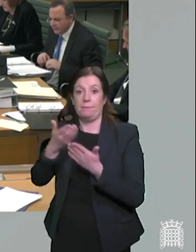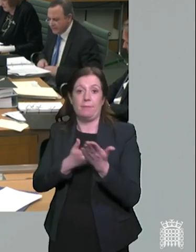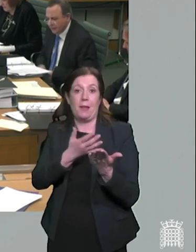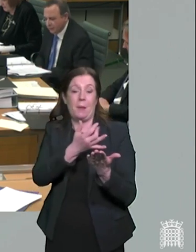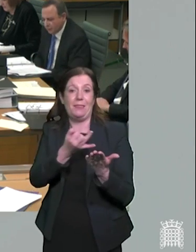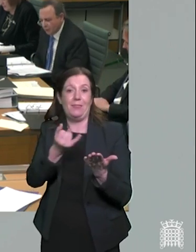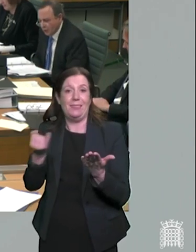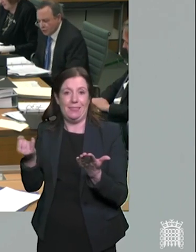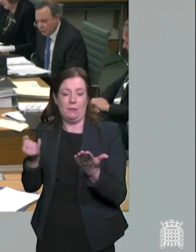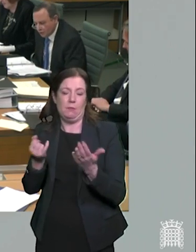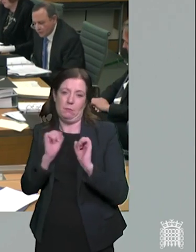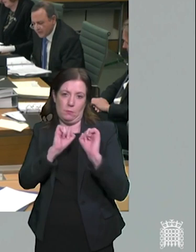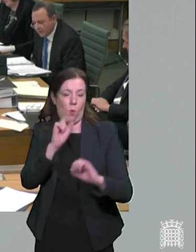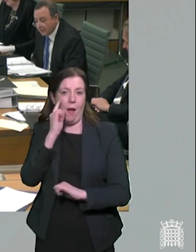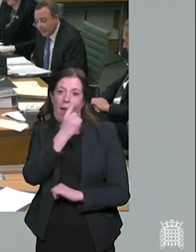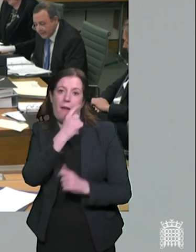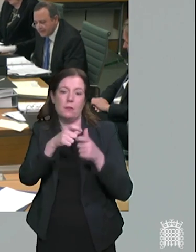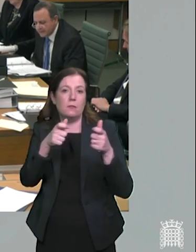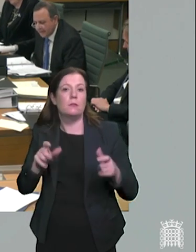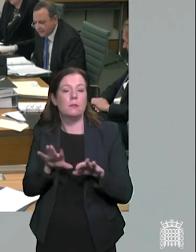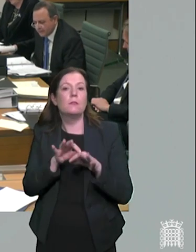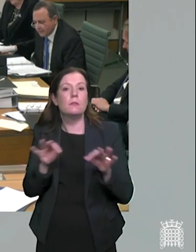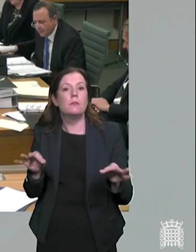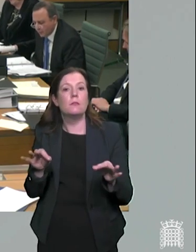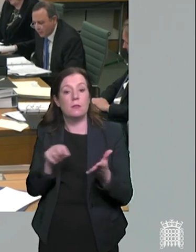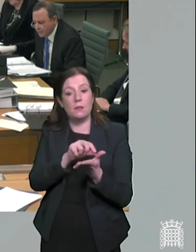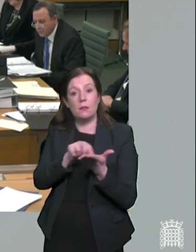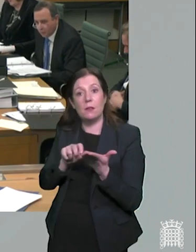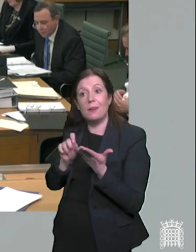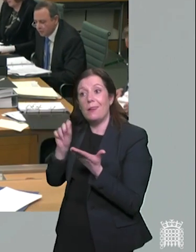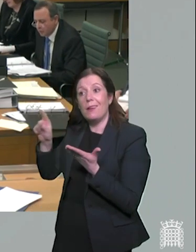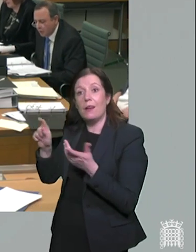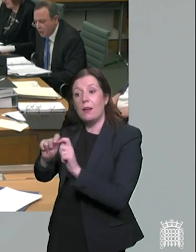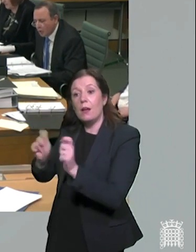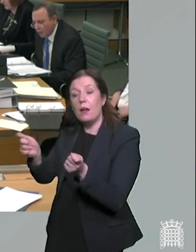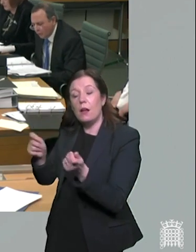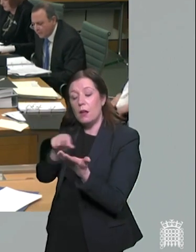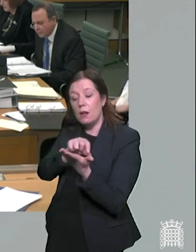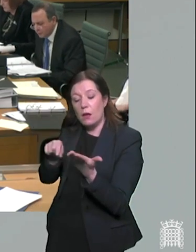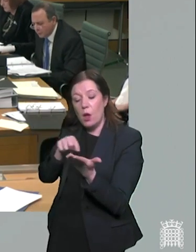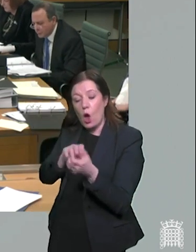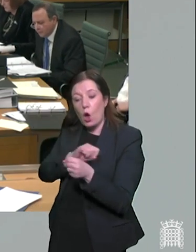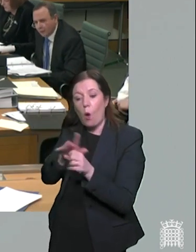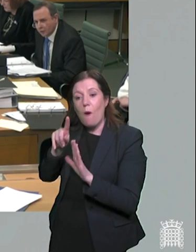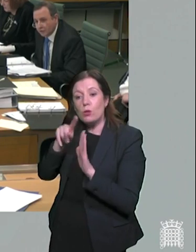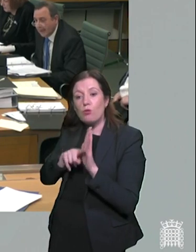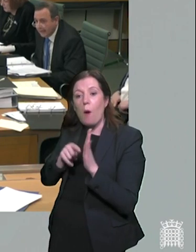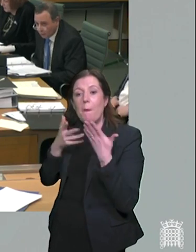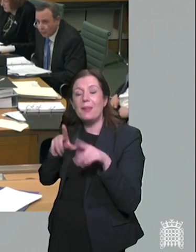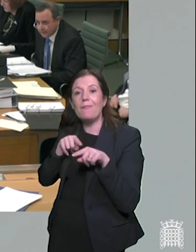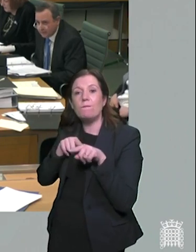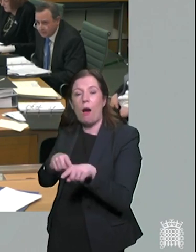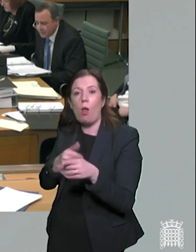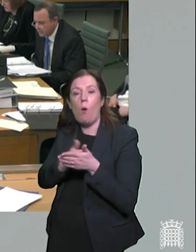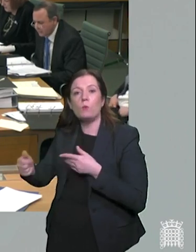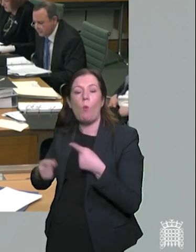your evidence bundle shows the line sent to the Mirror was, quote, "COVID rules were followed at